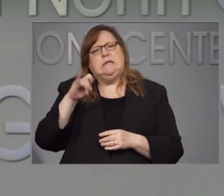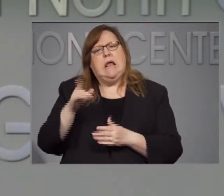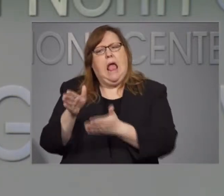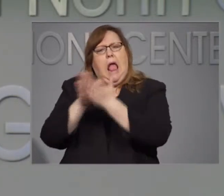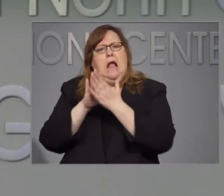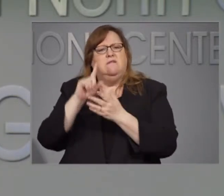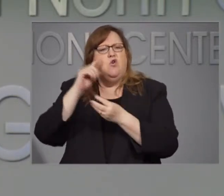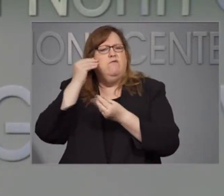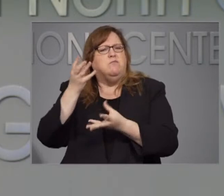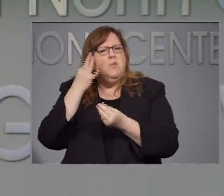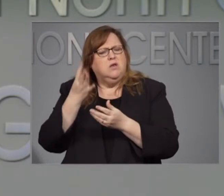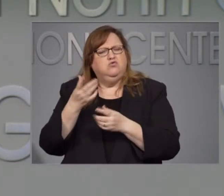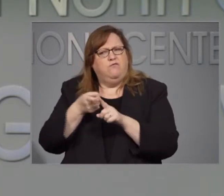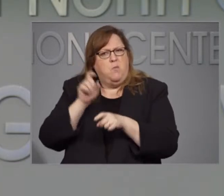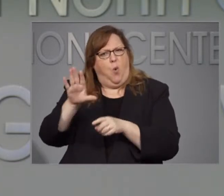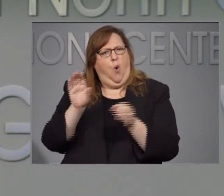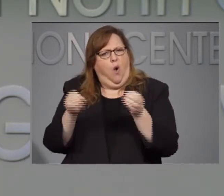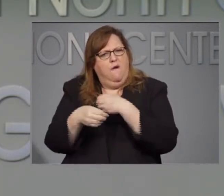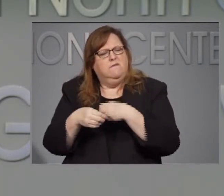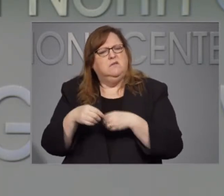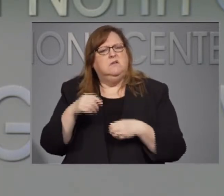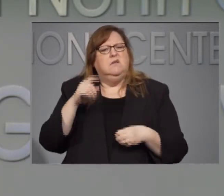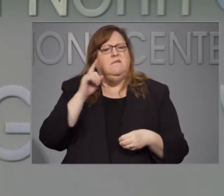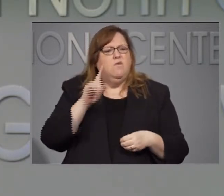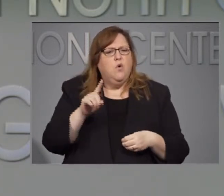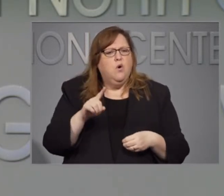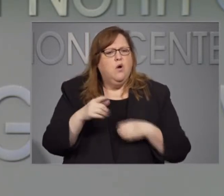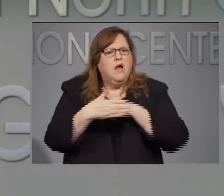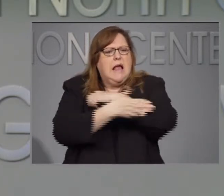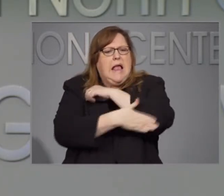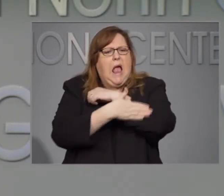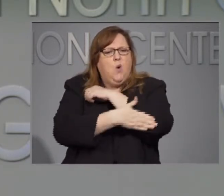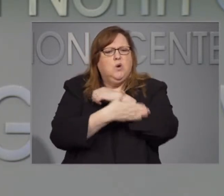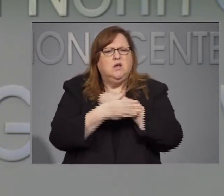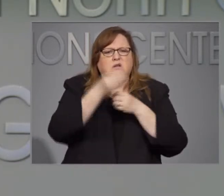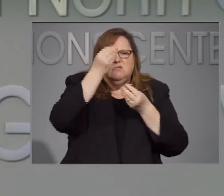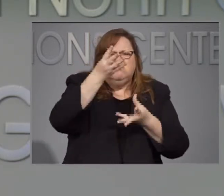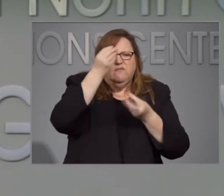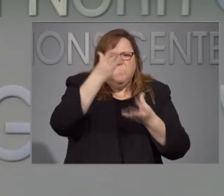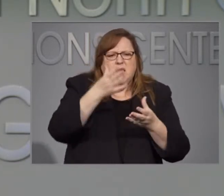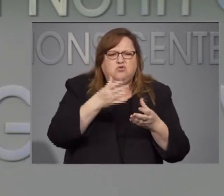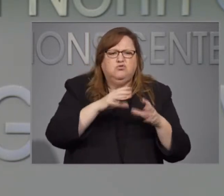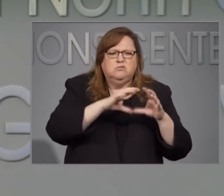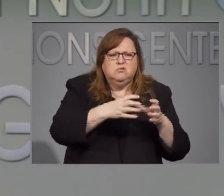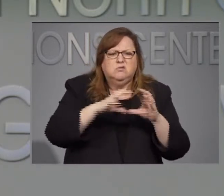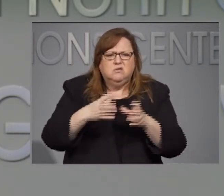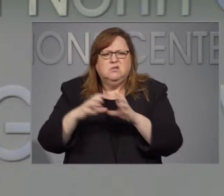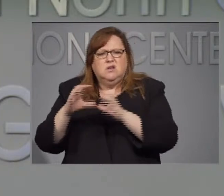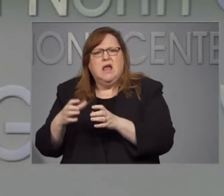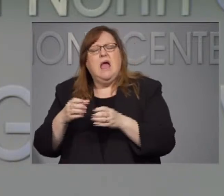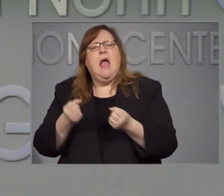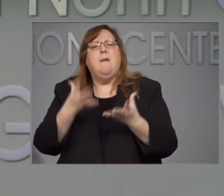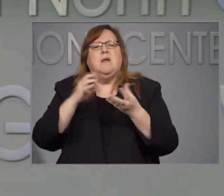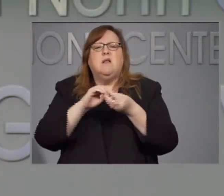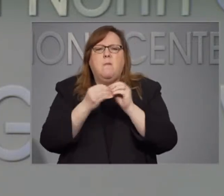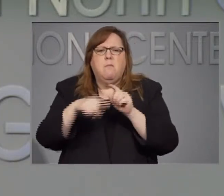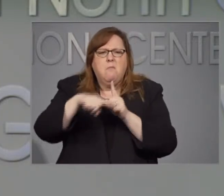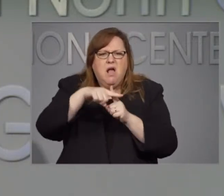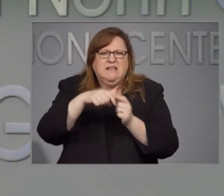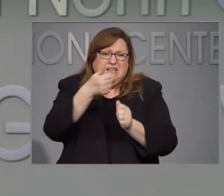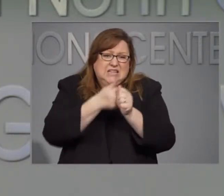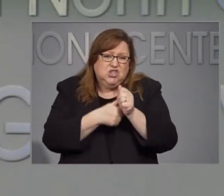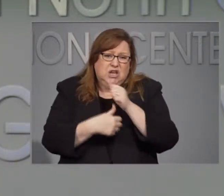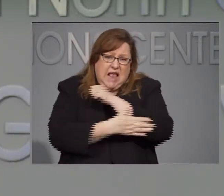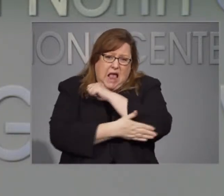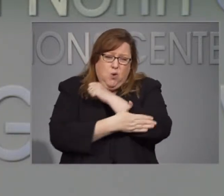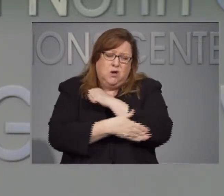by county. And I was also curious if you had an idea what the 6 counties were that Dr. Birx flagged. So if you could follow up with your staff and get